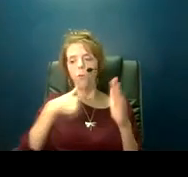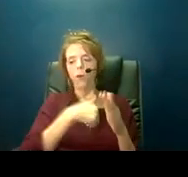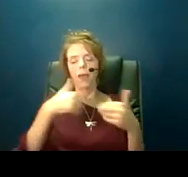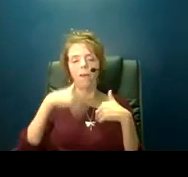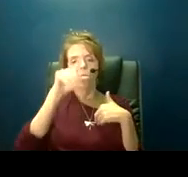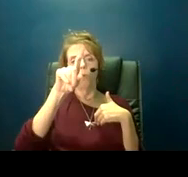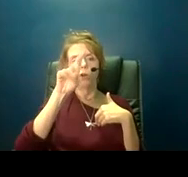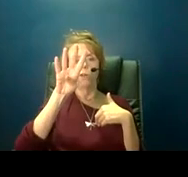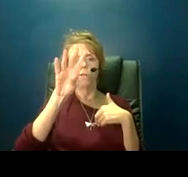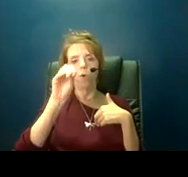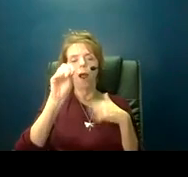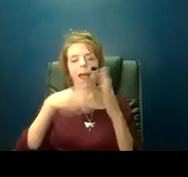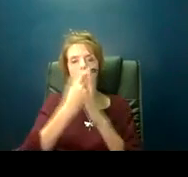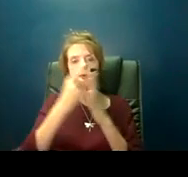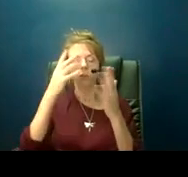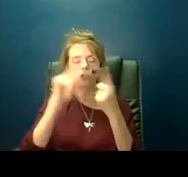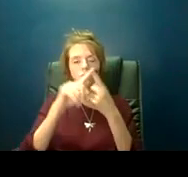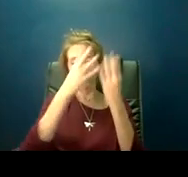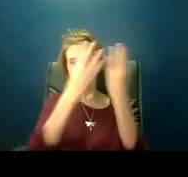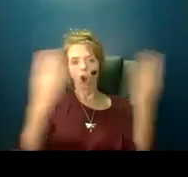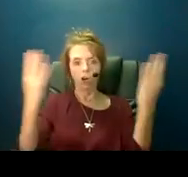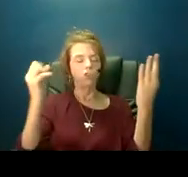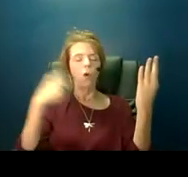curtain. It's day 1, so I'm not going to